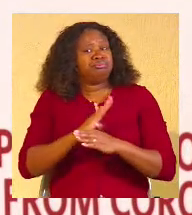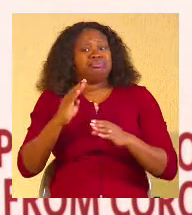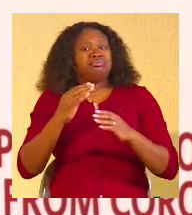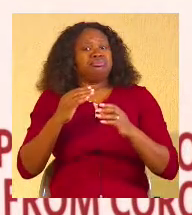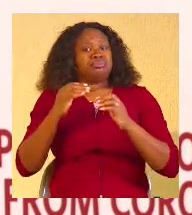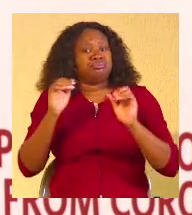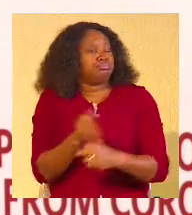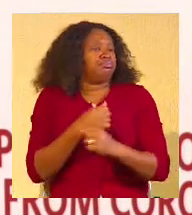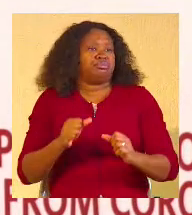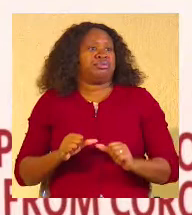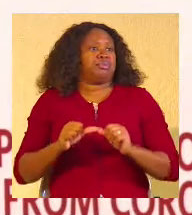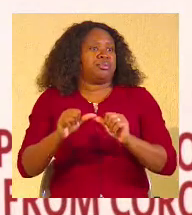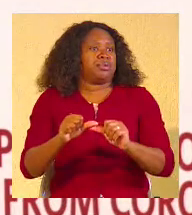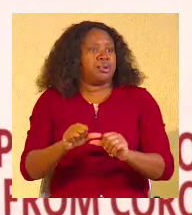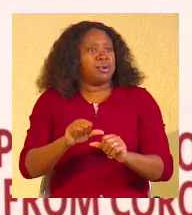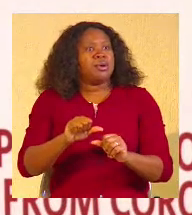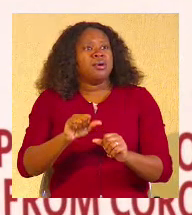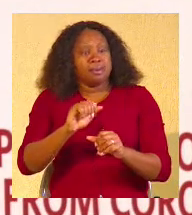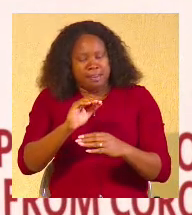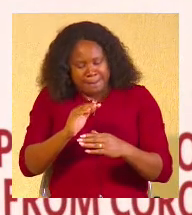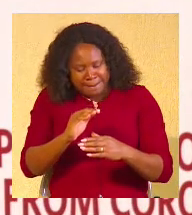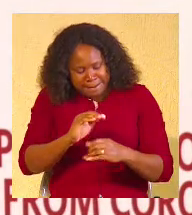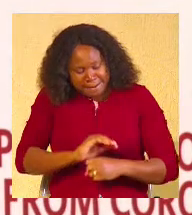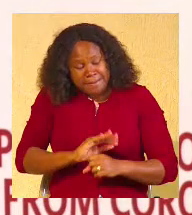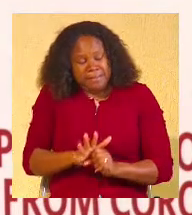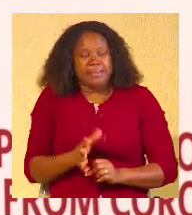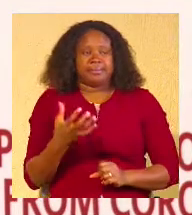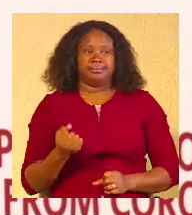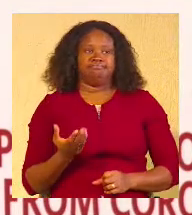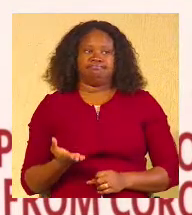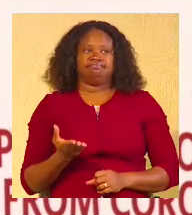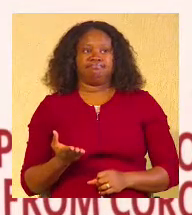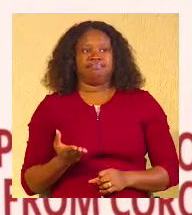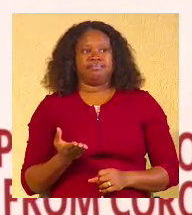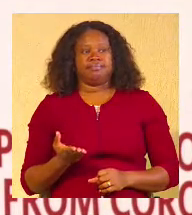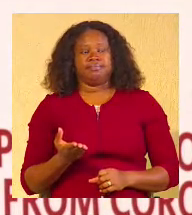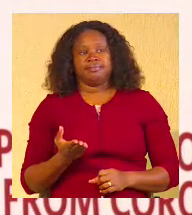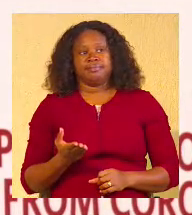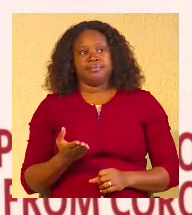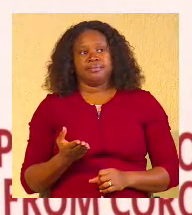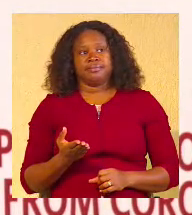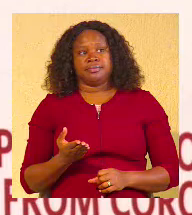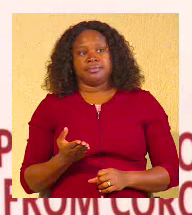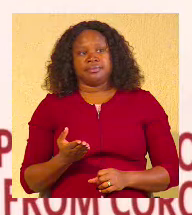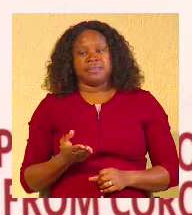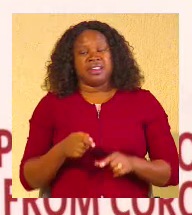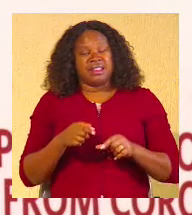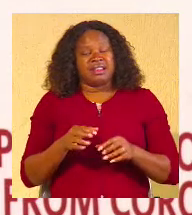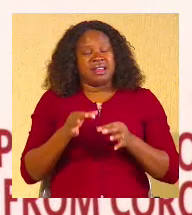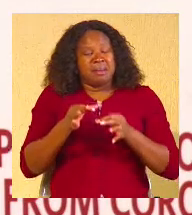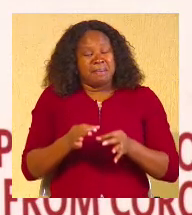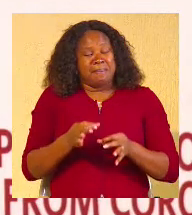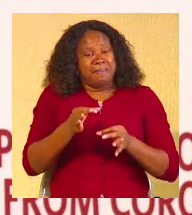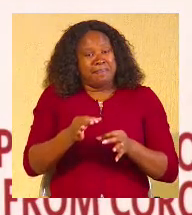result of COVID-19. It is a fact that prolonged